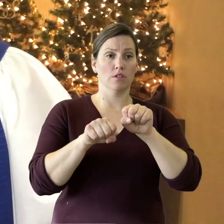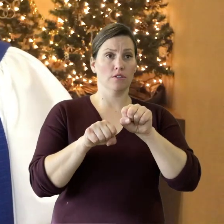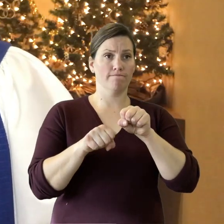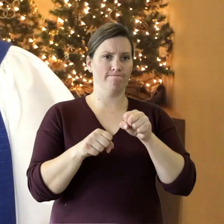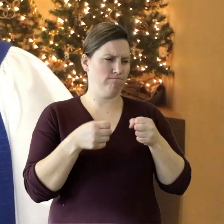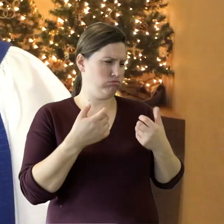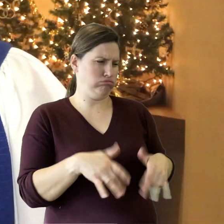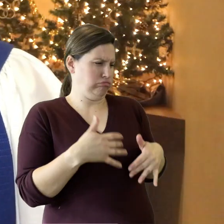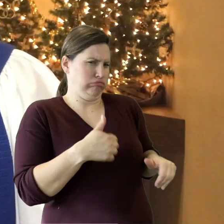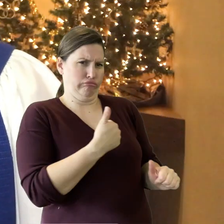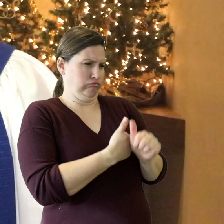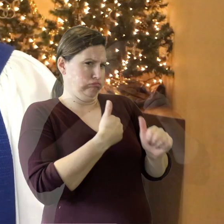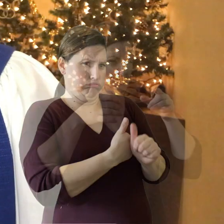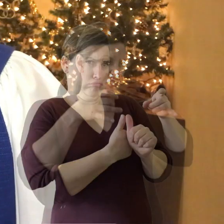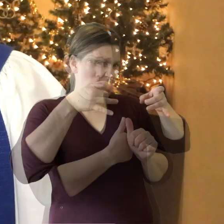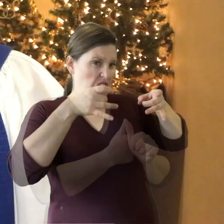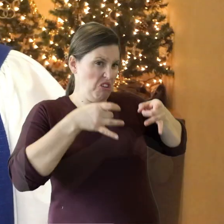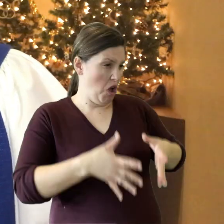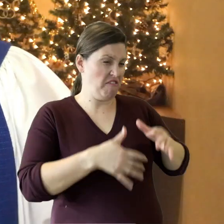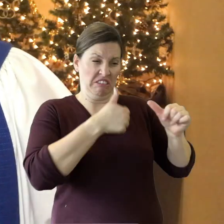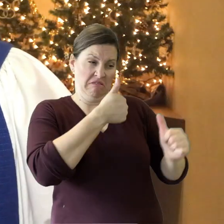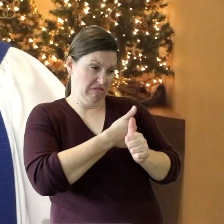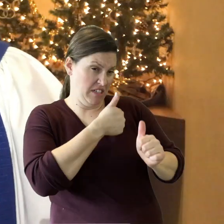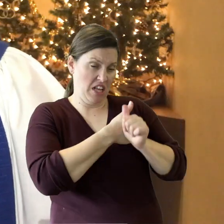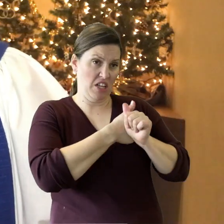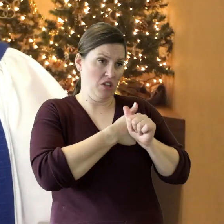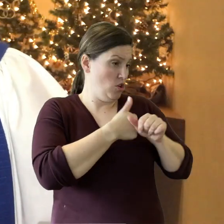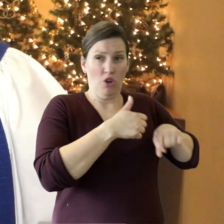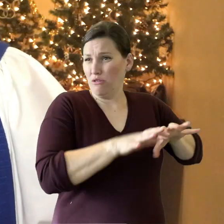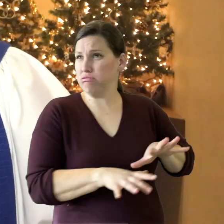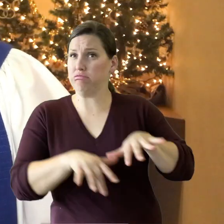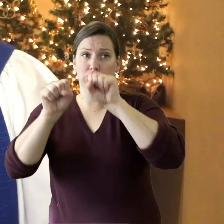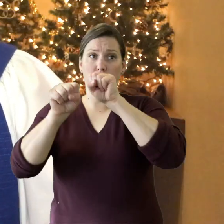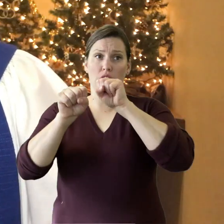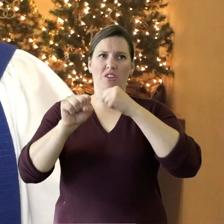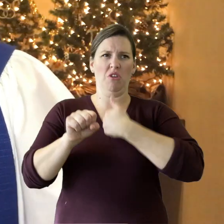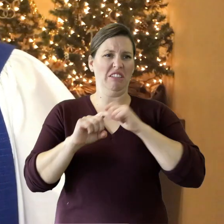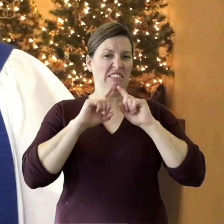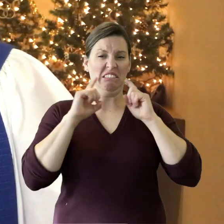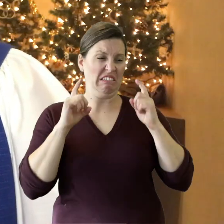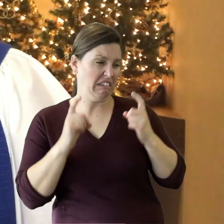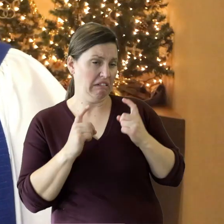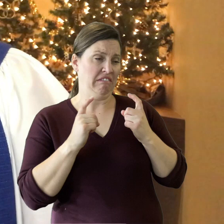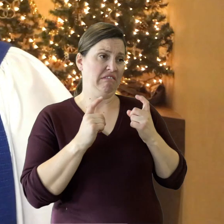from terrible danger. He has rescued us from our own